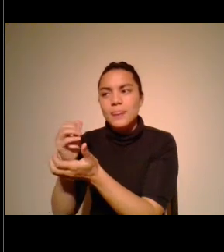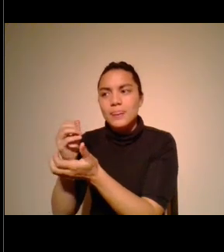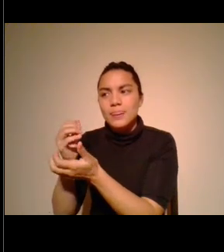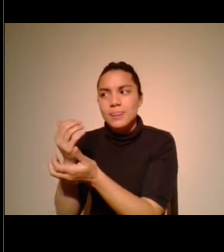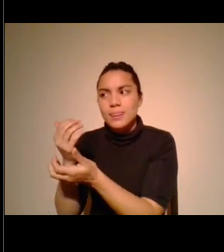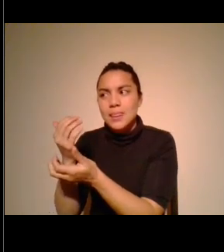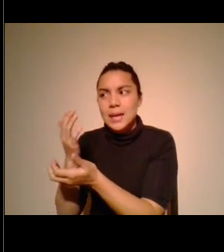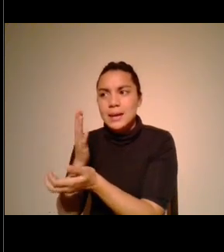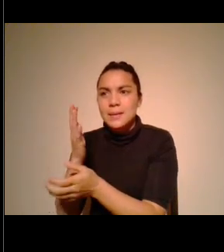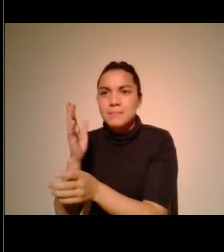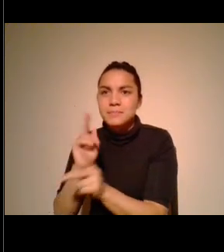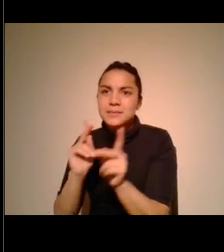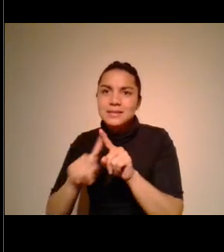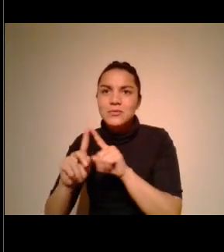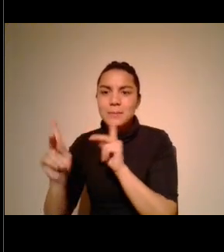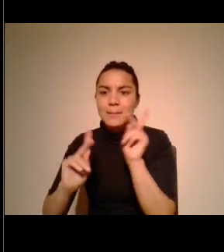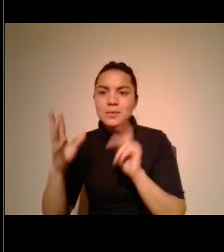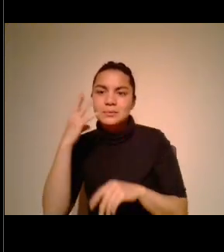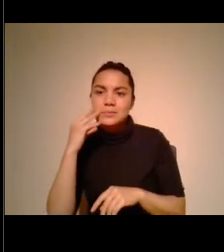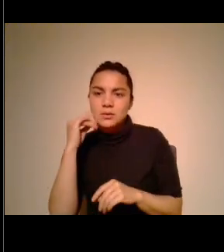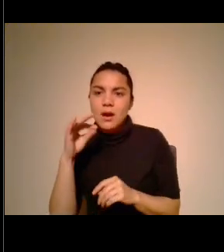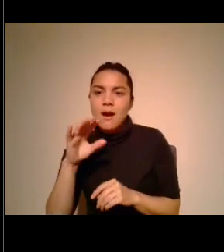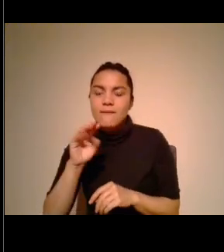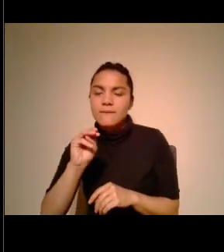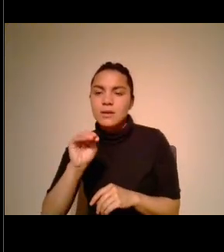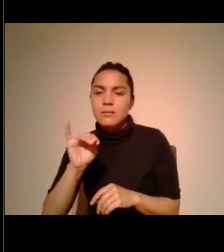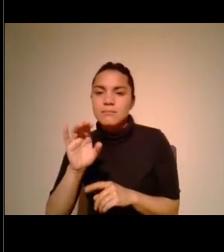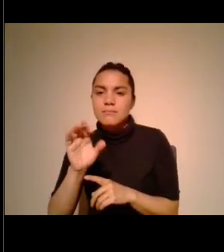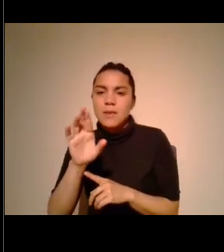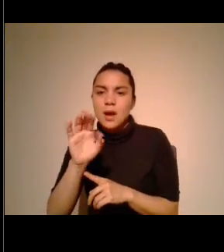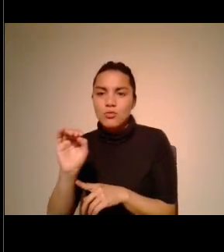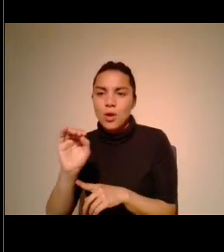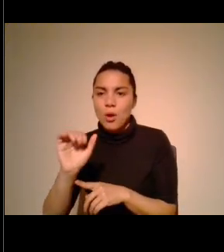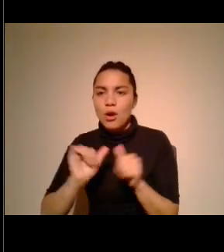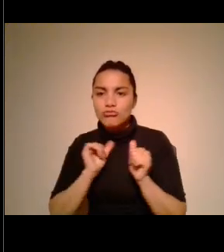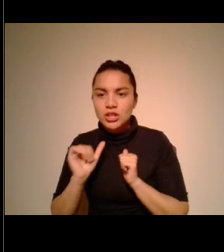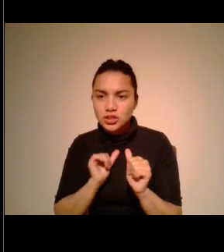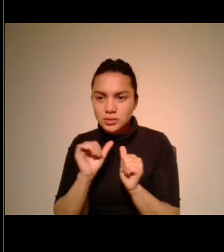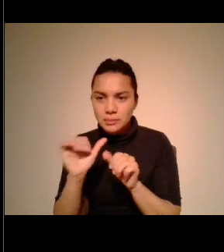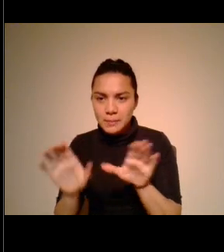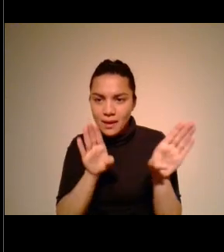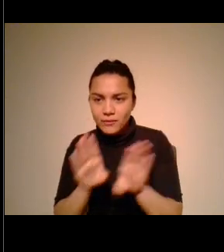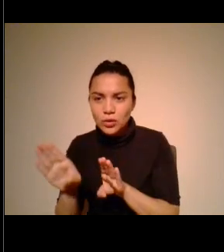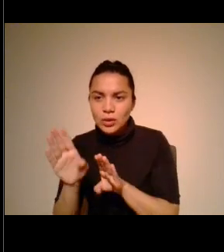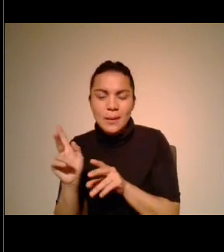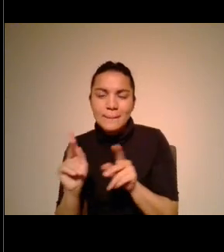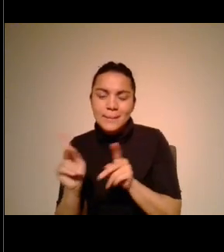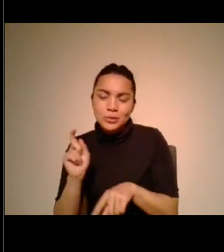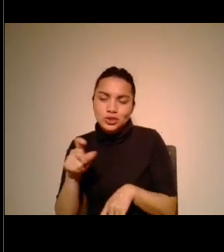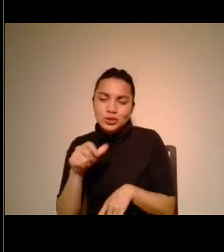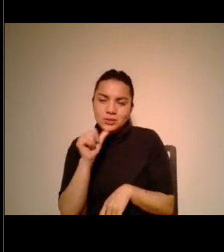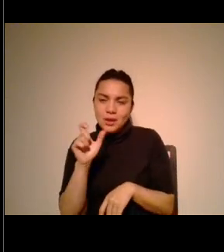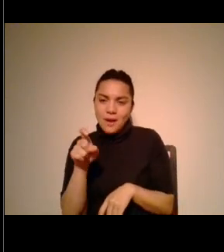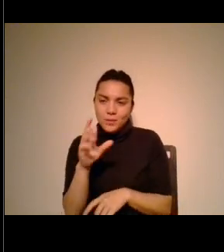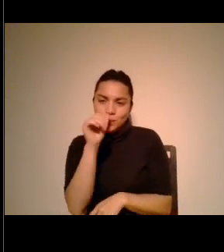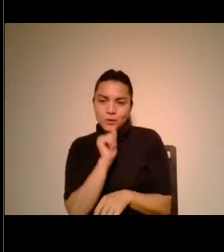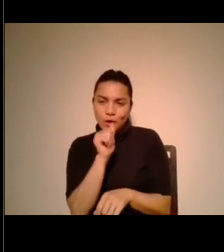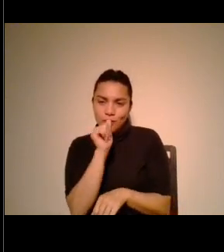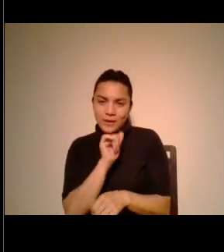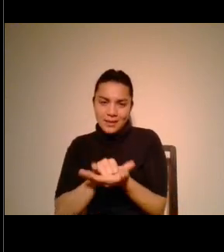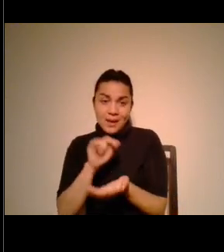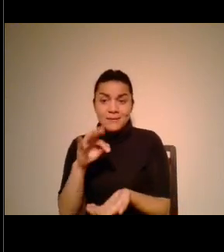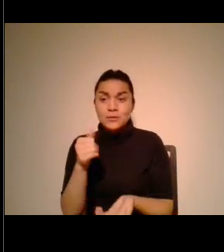to access an education. That's something that people shouldn't have to tolerate. And if you are not trans